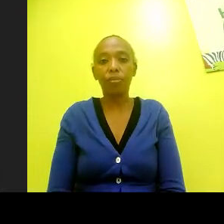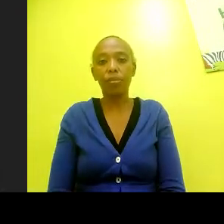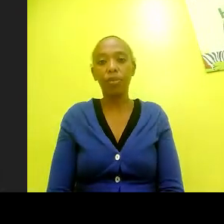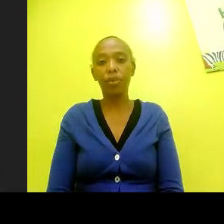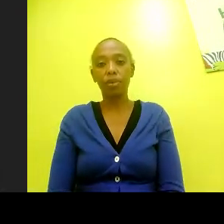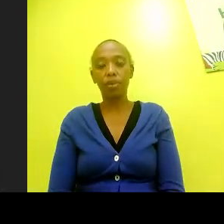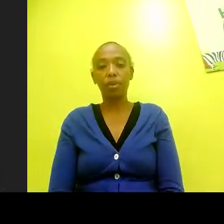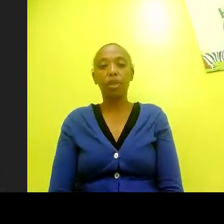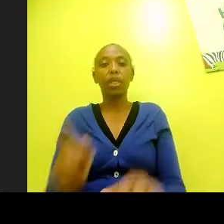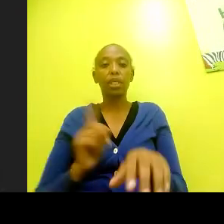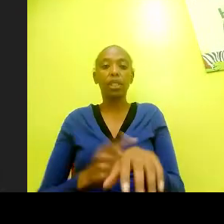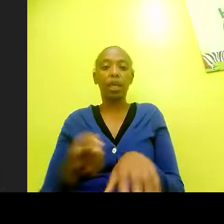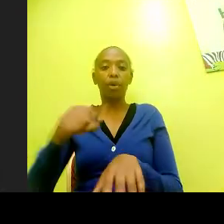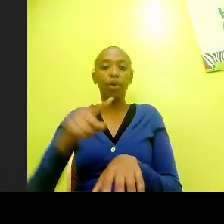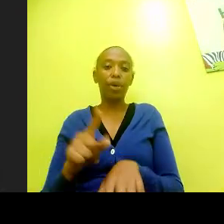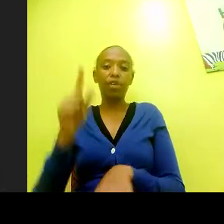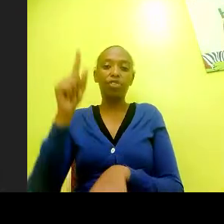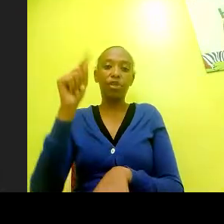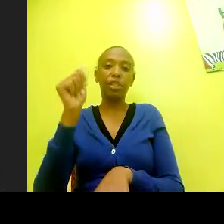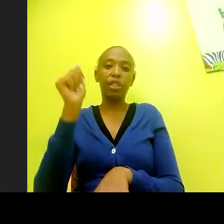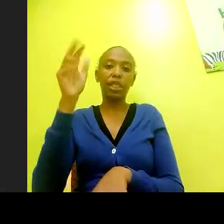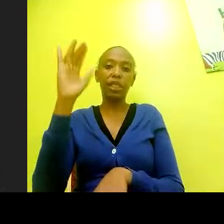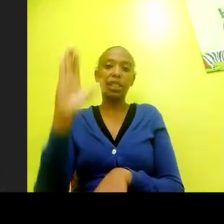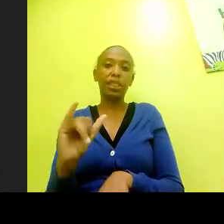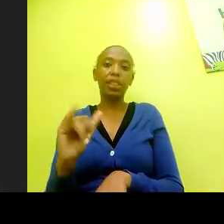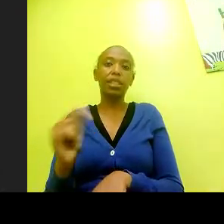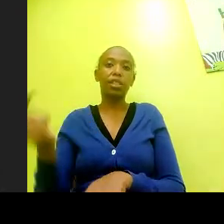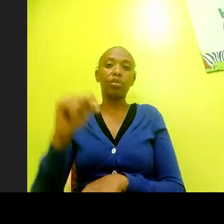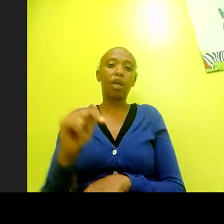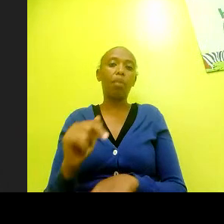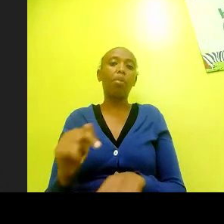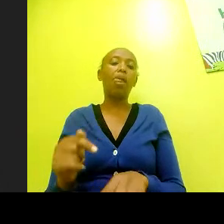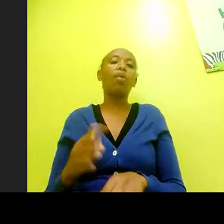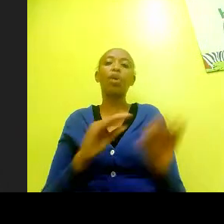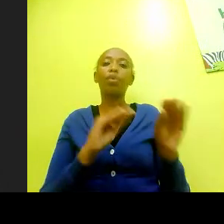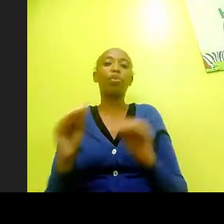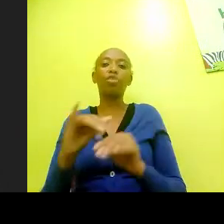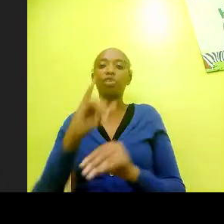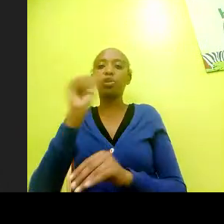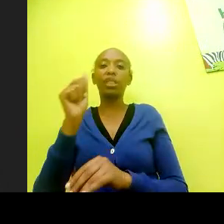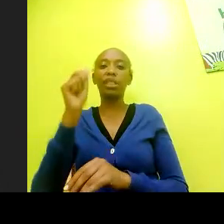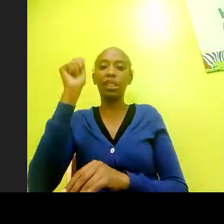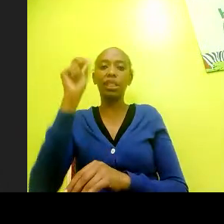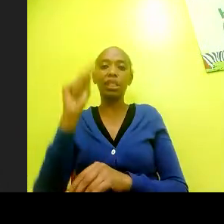As we wait for Tracy to come in, we'll just move to Jean.